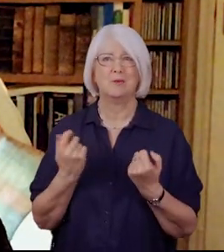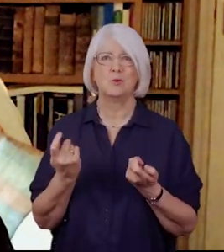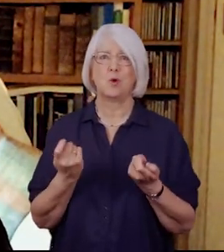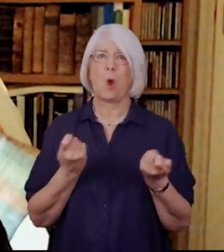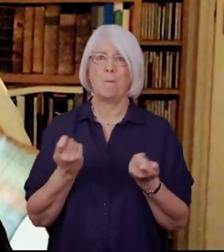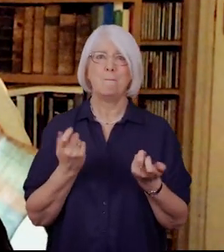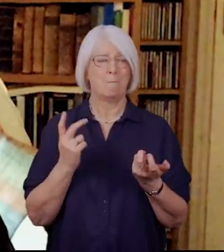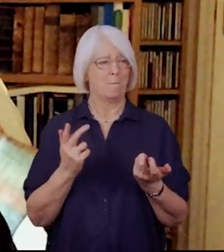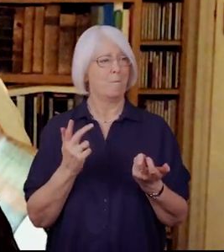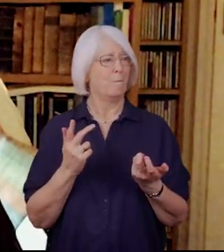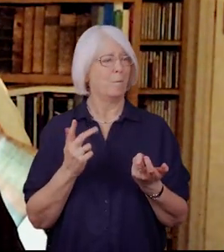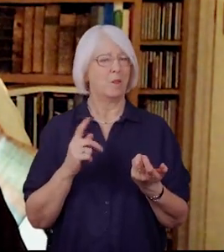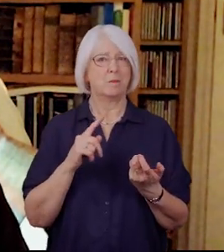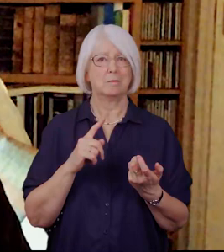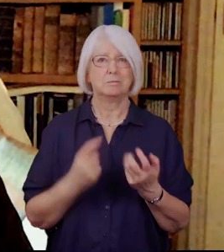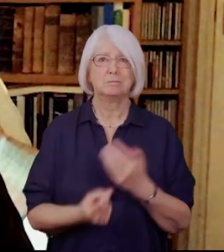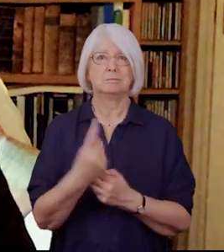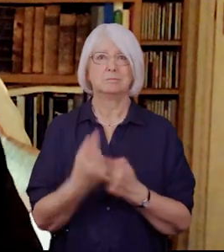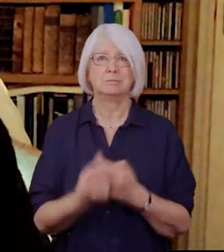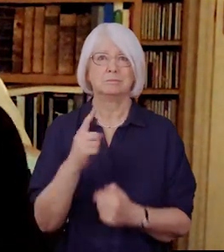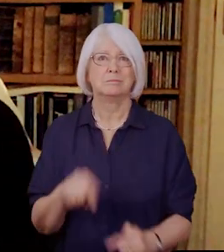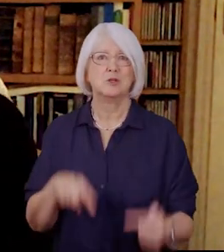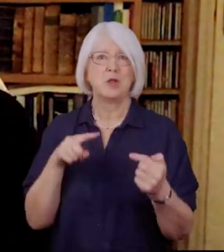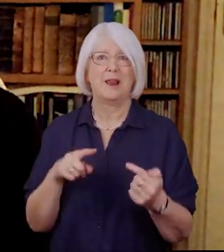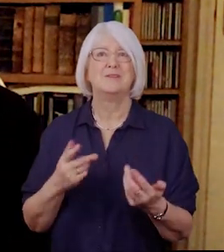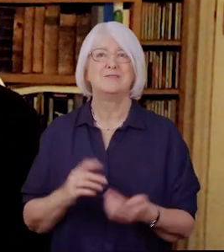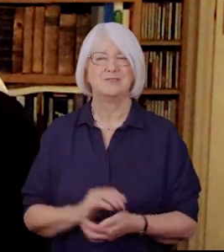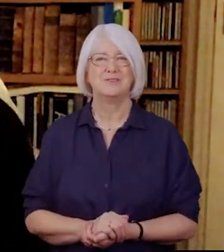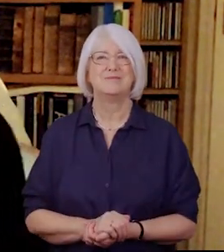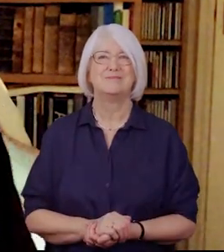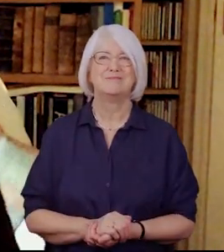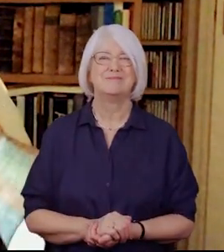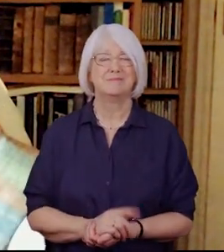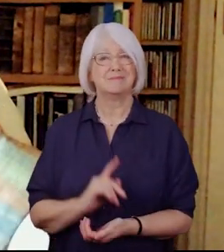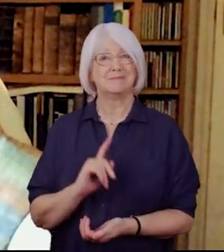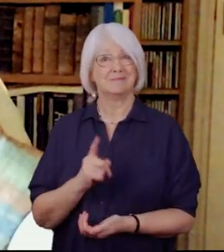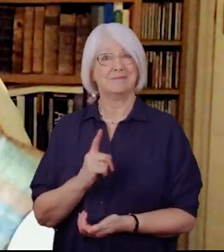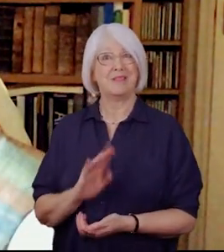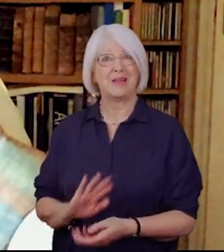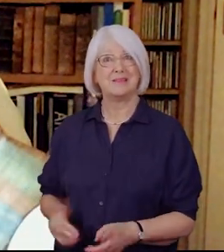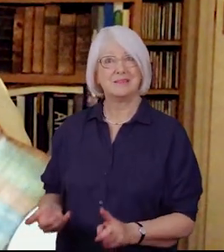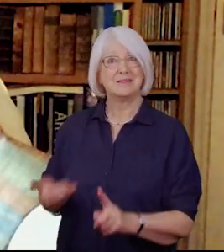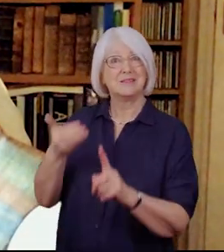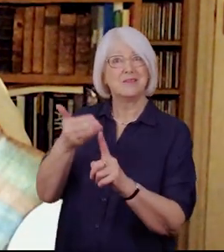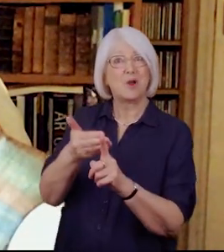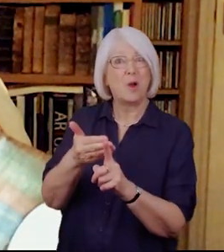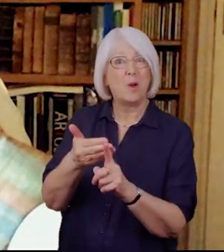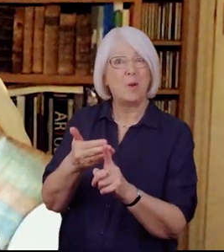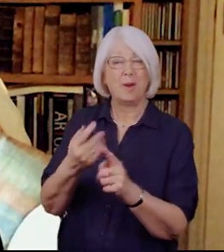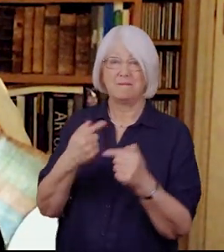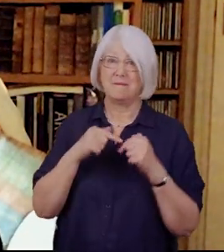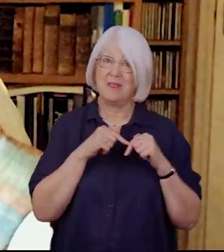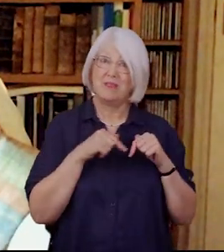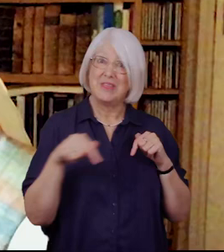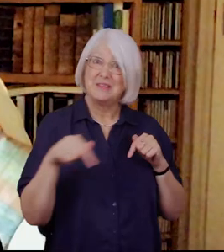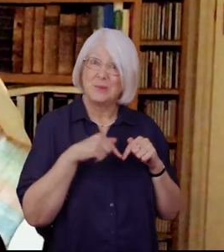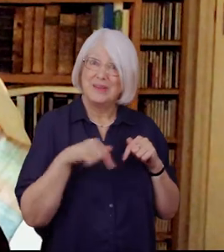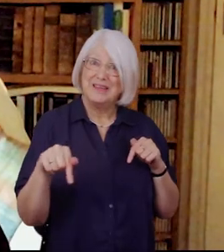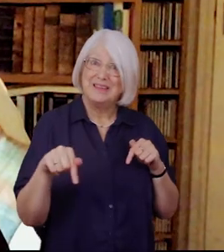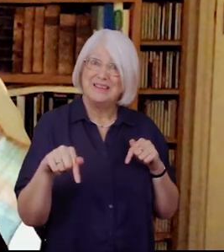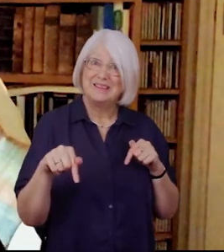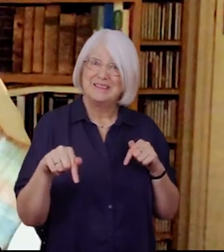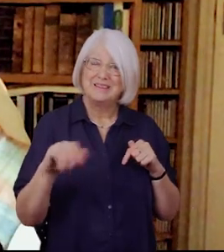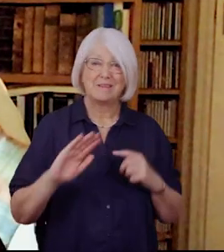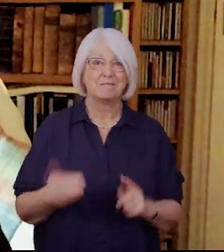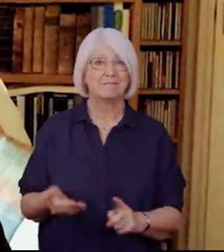the challenges. And here is the goal of the ecumenical journey that the Week of Prayer for Christian Unity